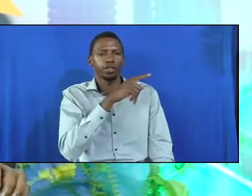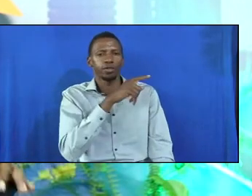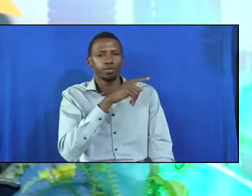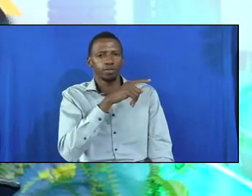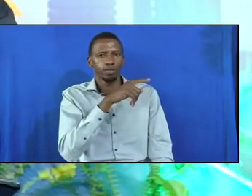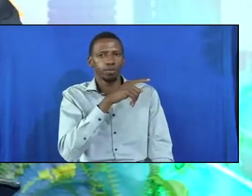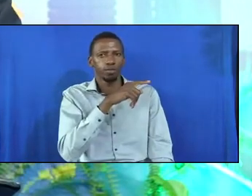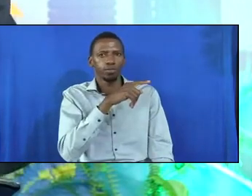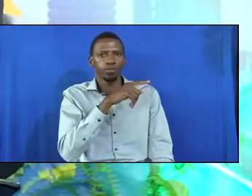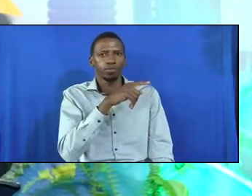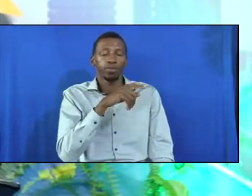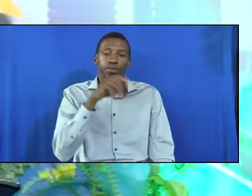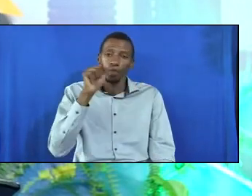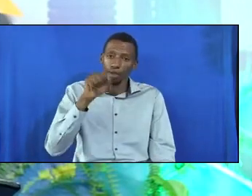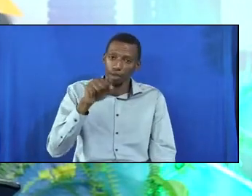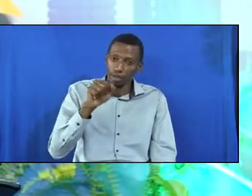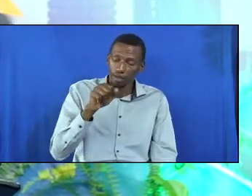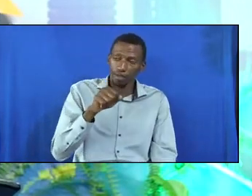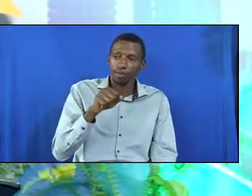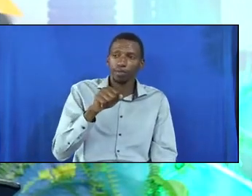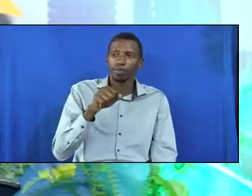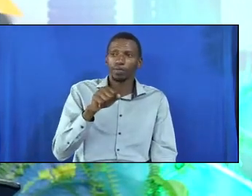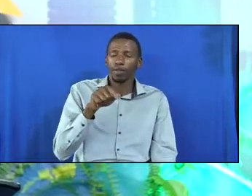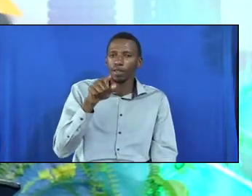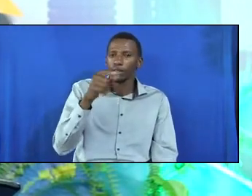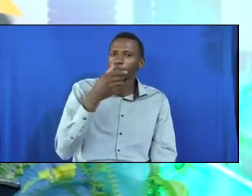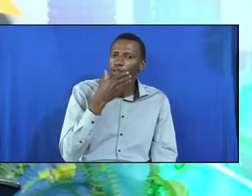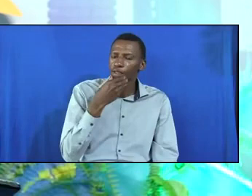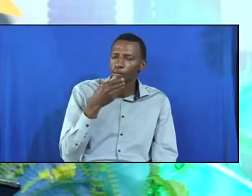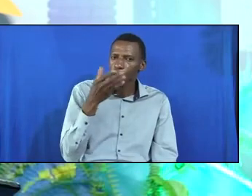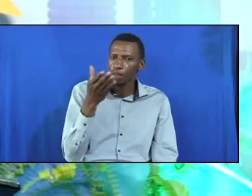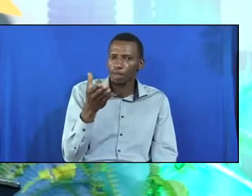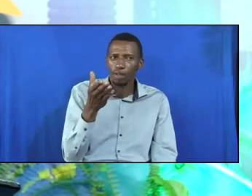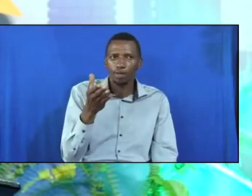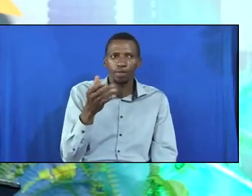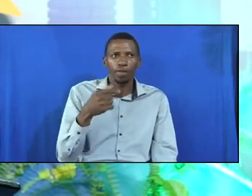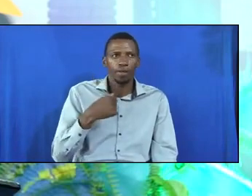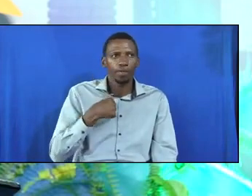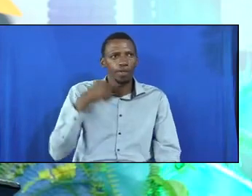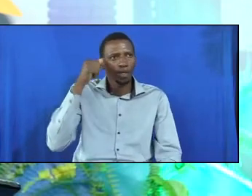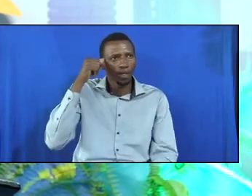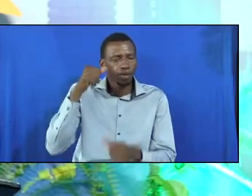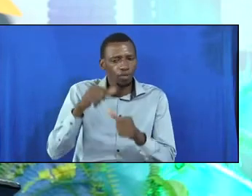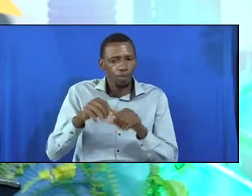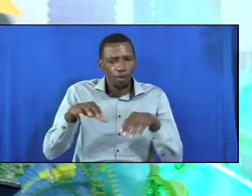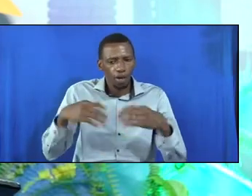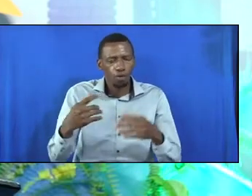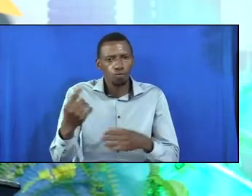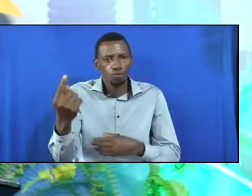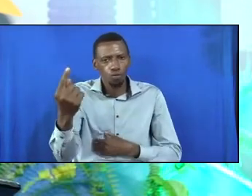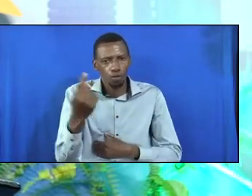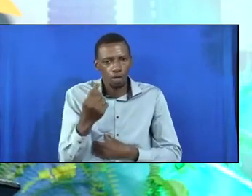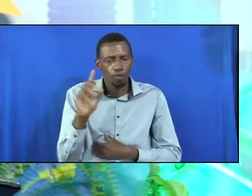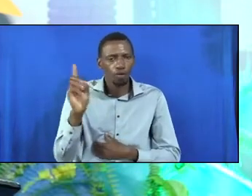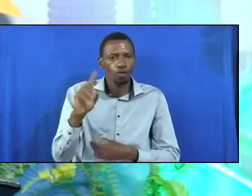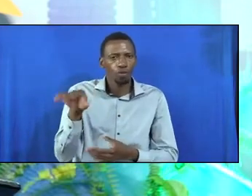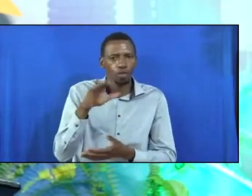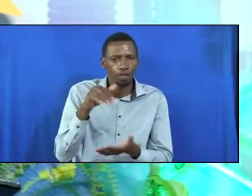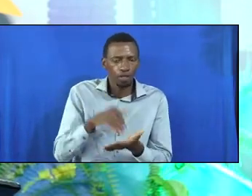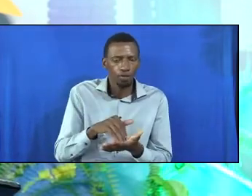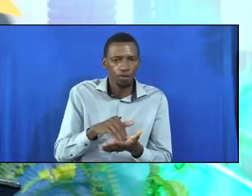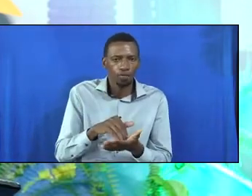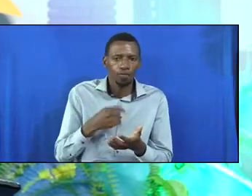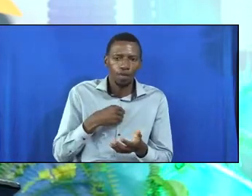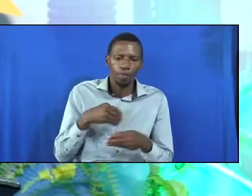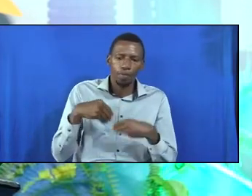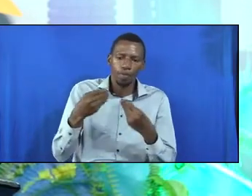Yes. Let me tell you. This man here, I remember how he'd come to Nairobi Central and I gave